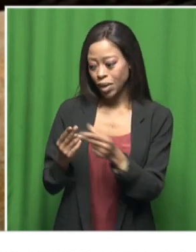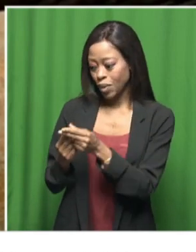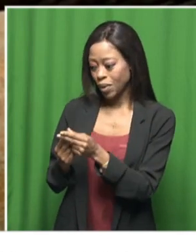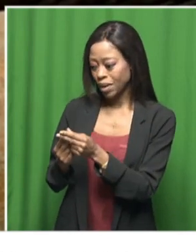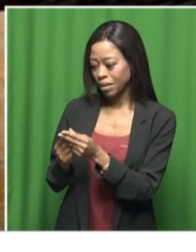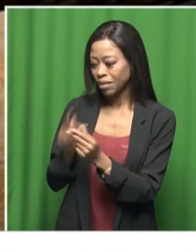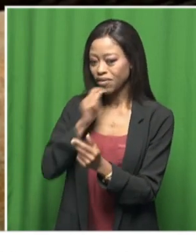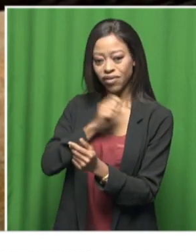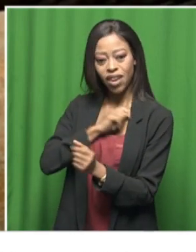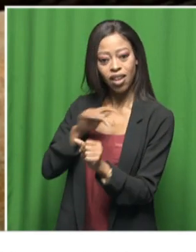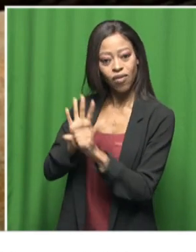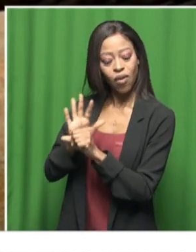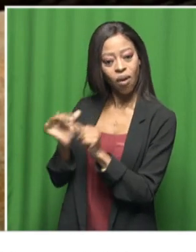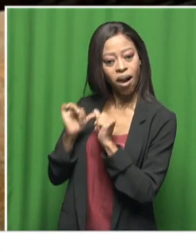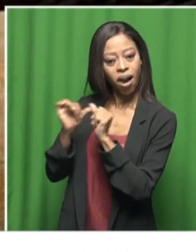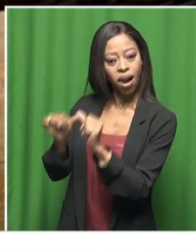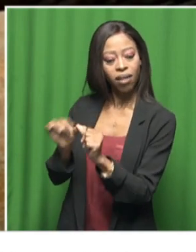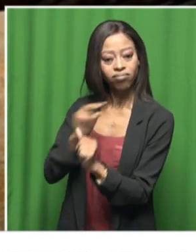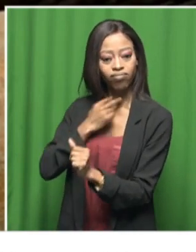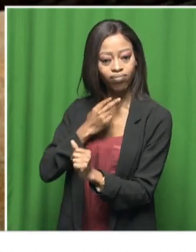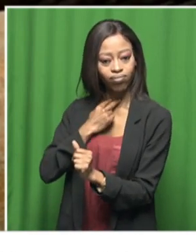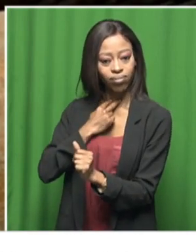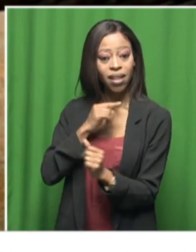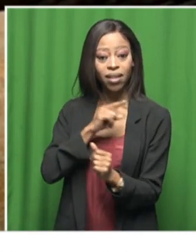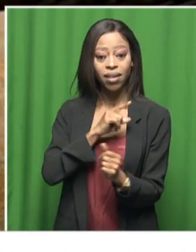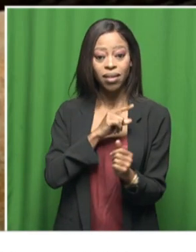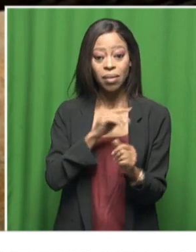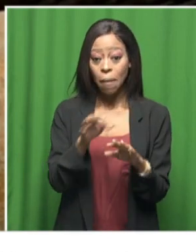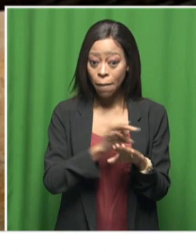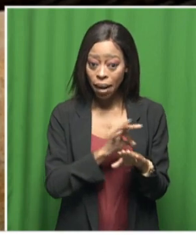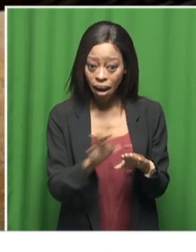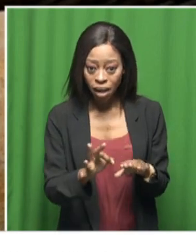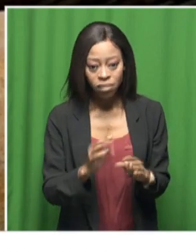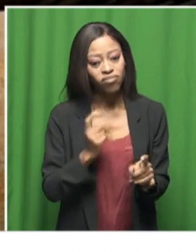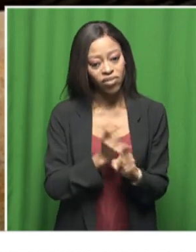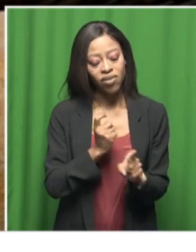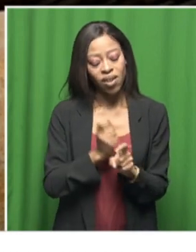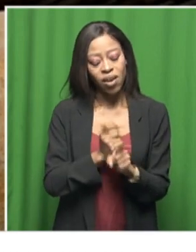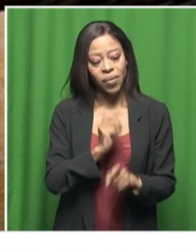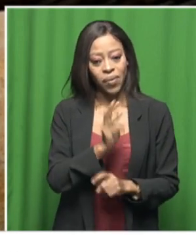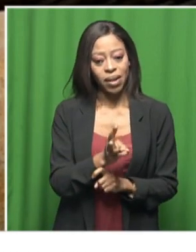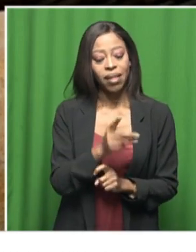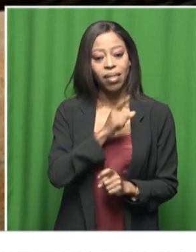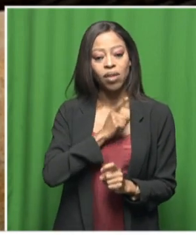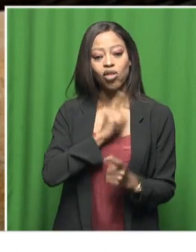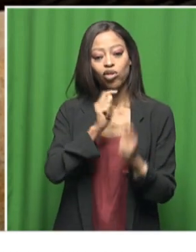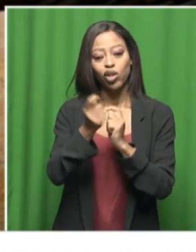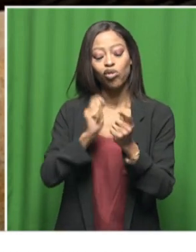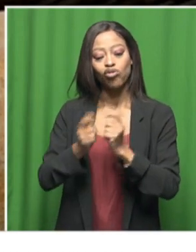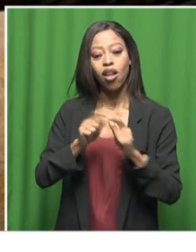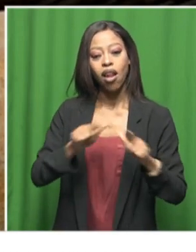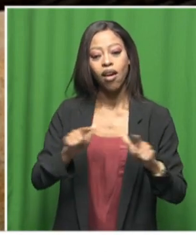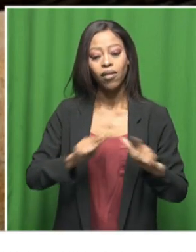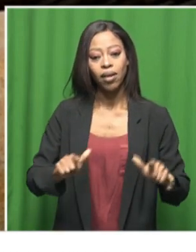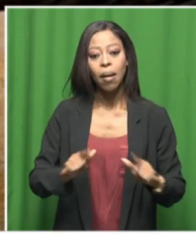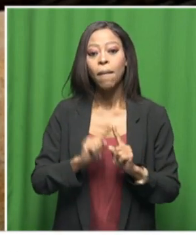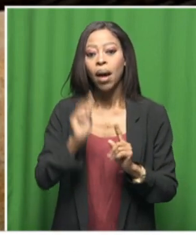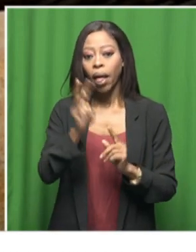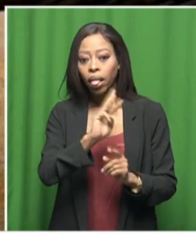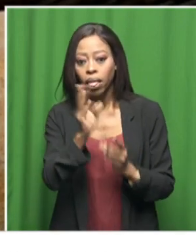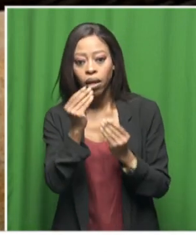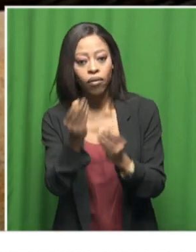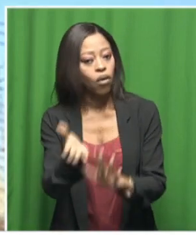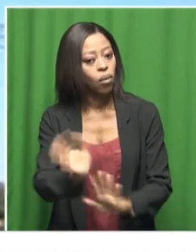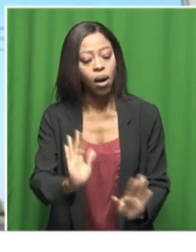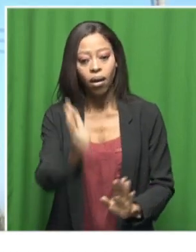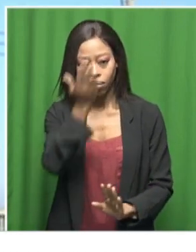fleet, makes planning quite difficult. And this may result in changes to load shedding at short notice in the